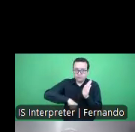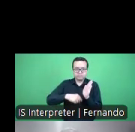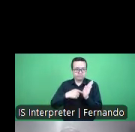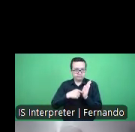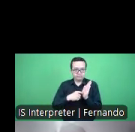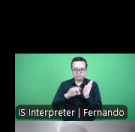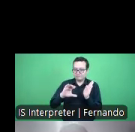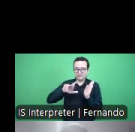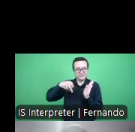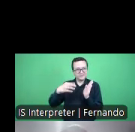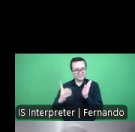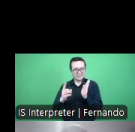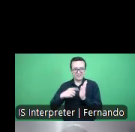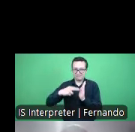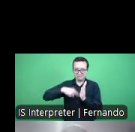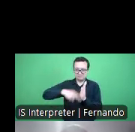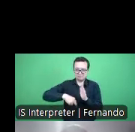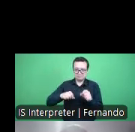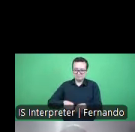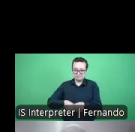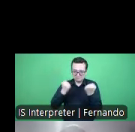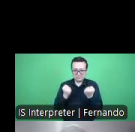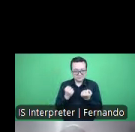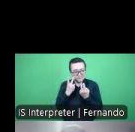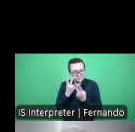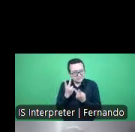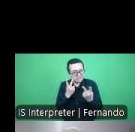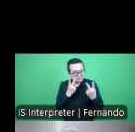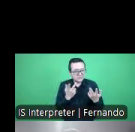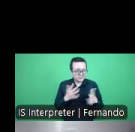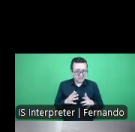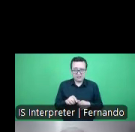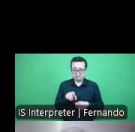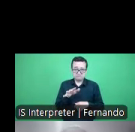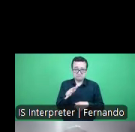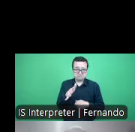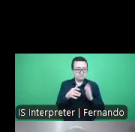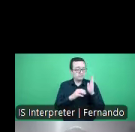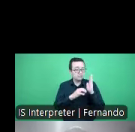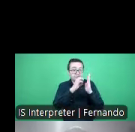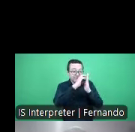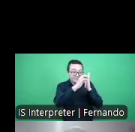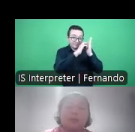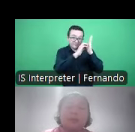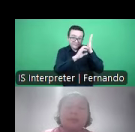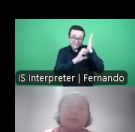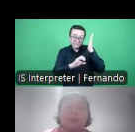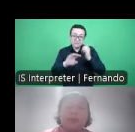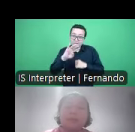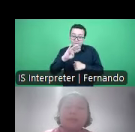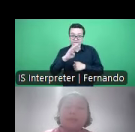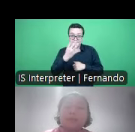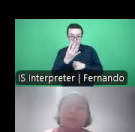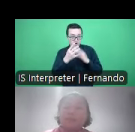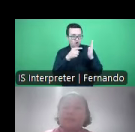have been institusionalisasi, violated yaitu through pasal this 14 tentang institutionalization, hak which is kebebasan dan Article keamanan 14 pribadi, on the pasal rights to 15 liberty tentang and hak